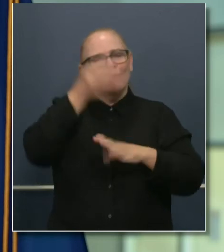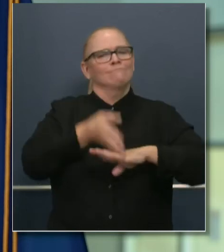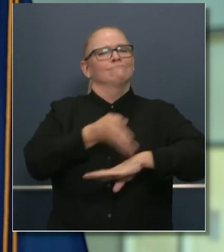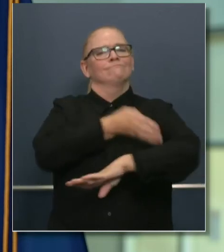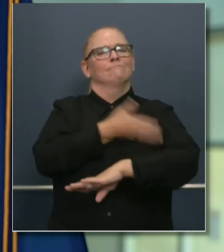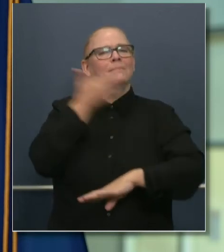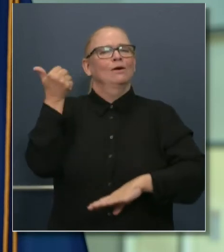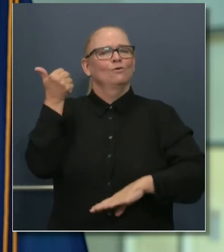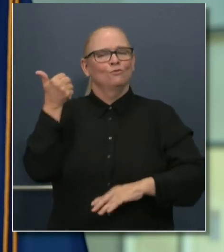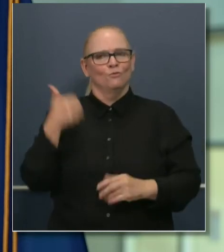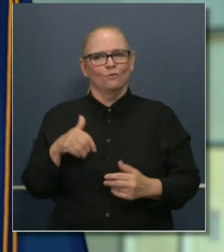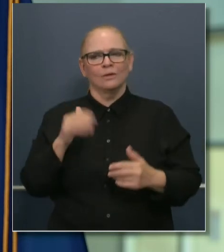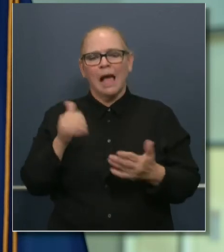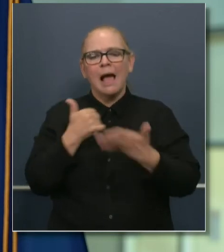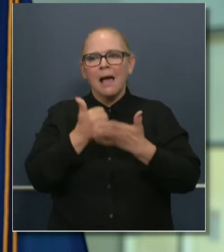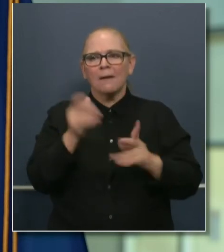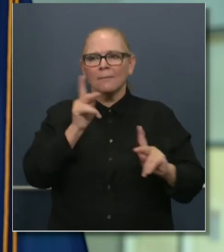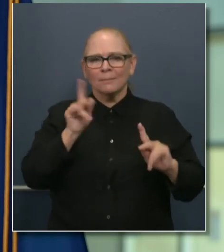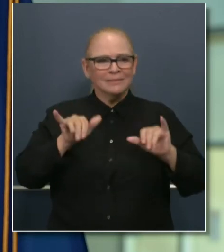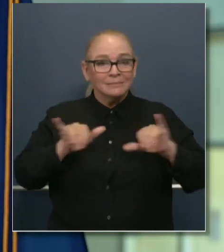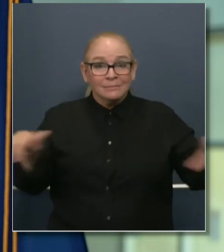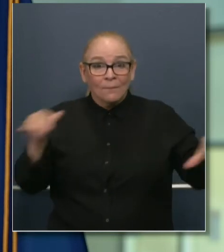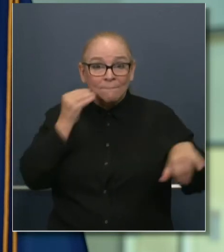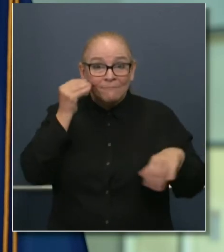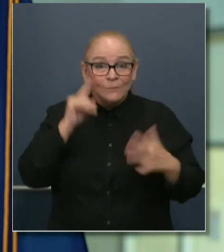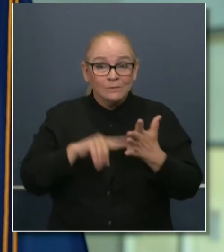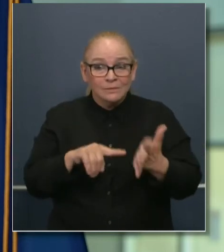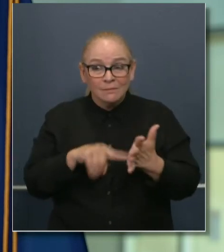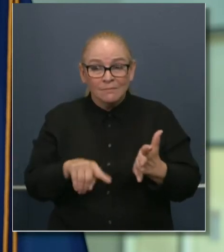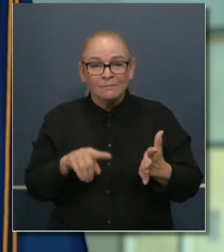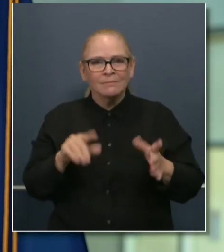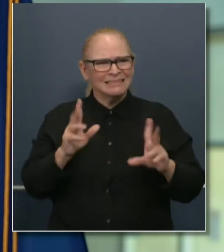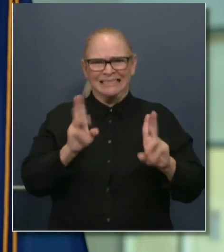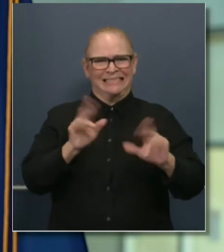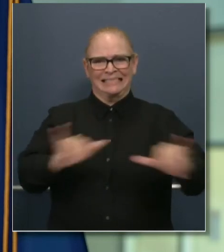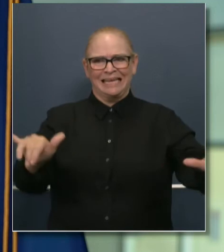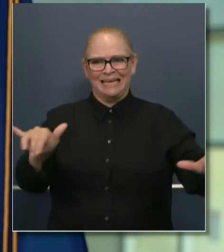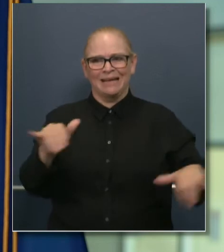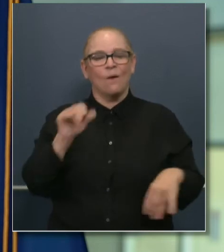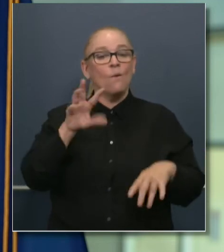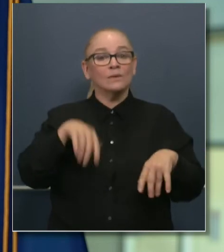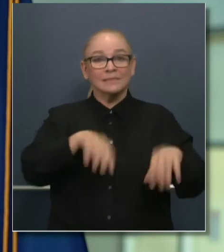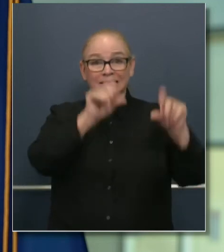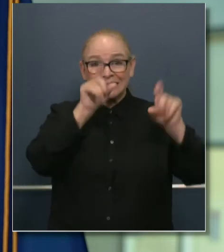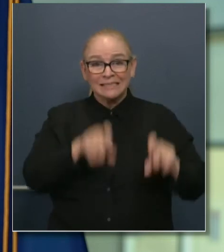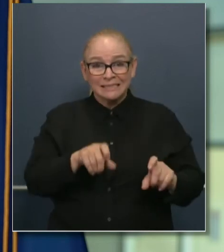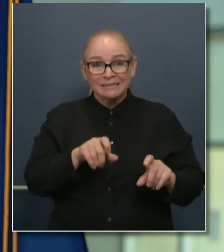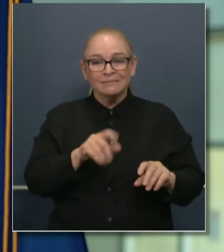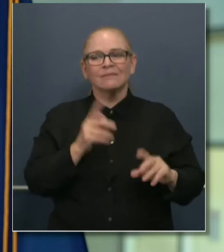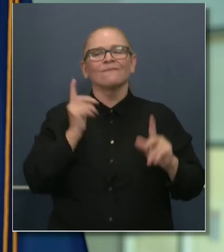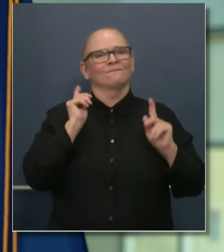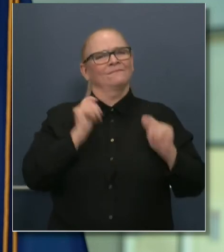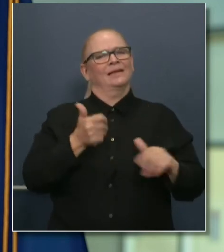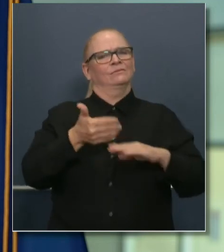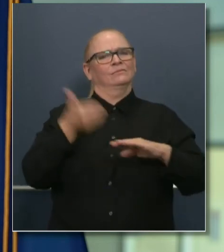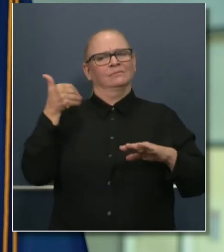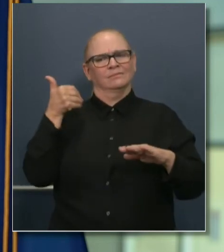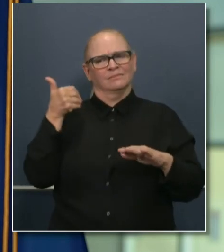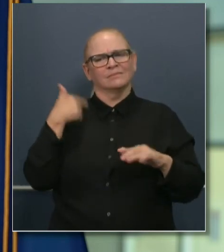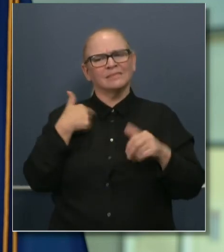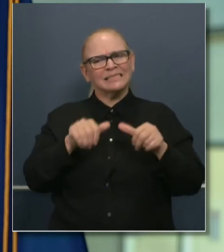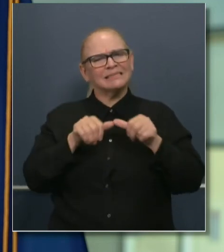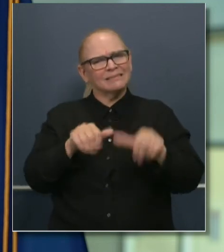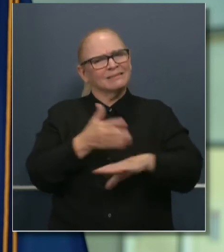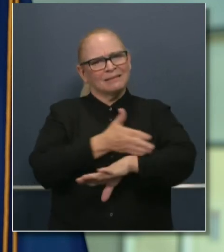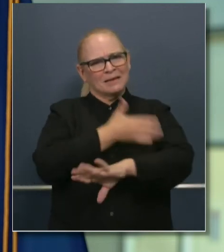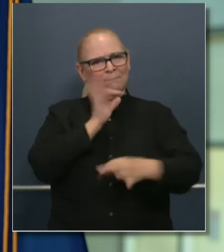or isolate, do so in a safe, supported way for the appropriate amount of time. So we continue to build up that